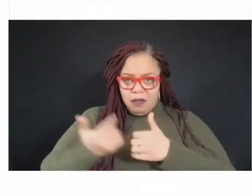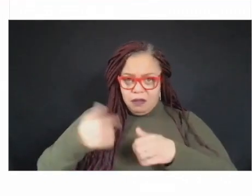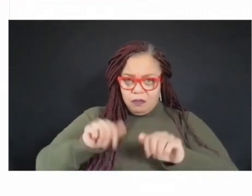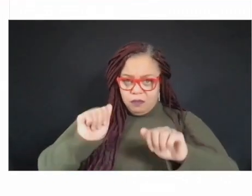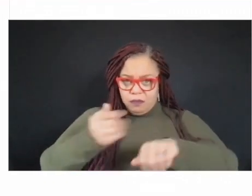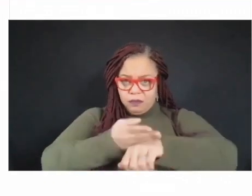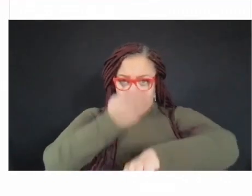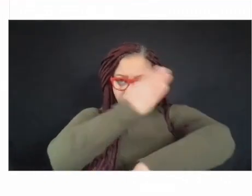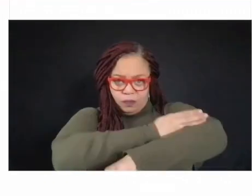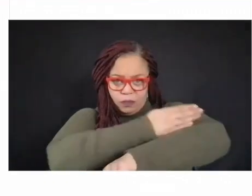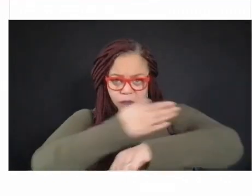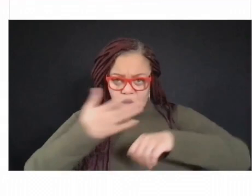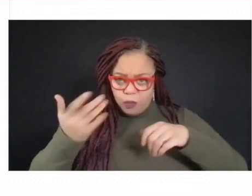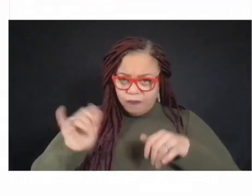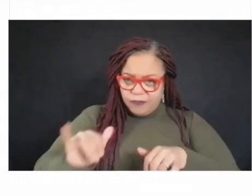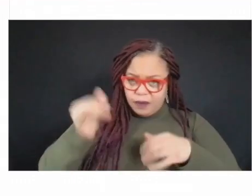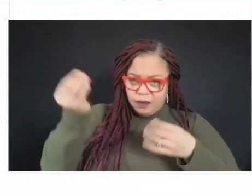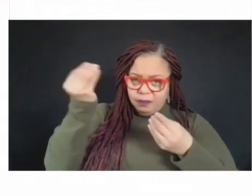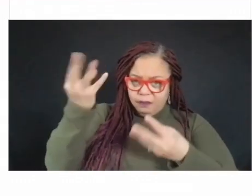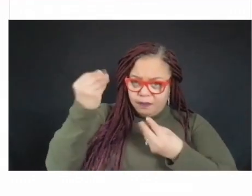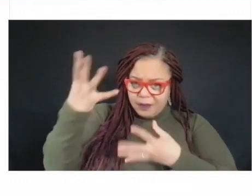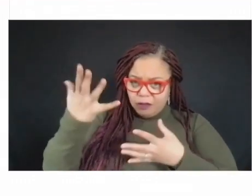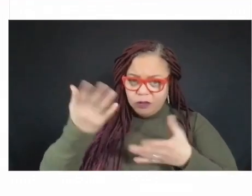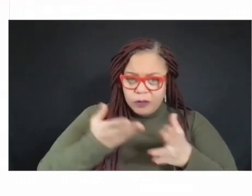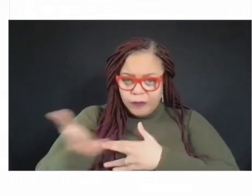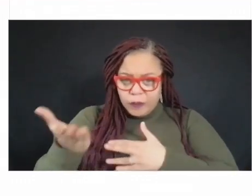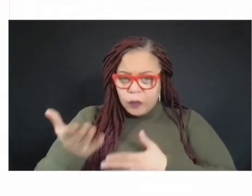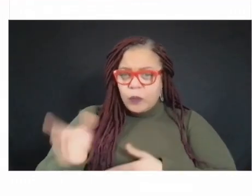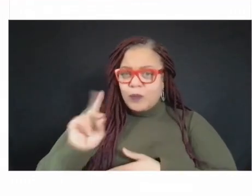the adult population in the U.S.